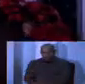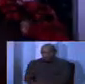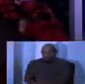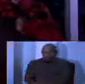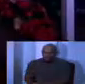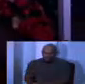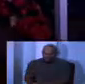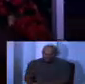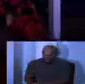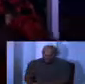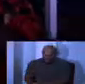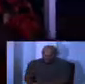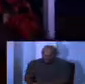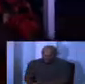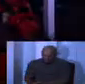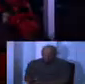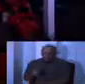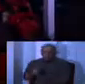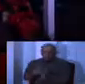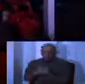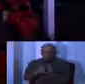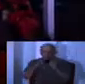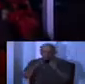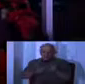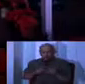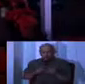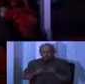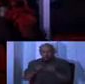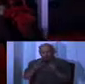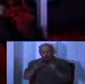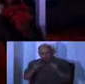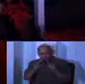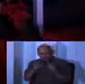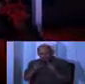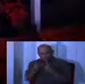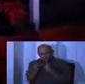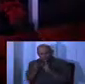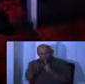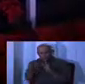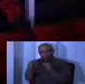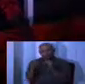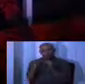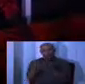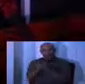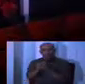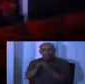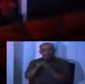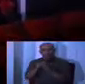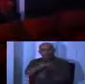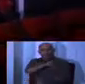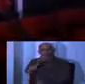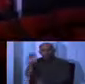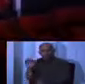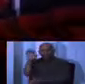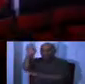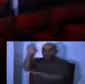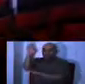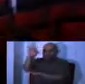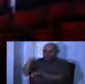Elie Steinman, you can report in Breakthrough Conversations that I mentioned marriage equality in my Christmas sermon this